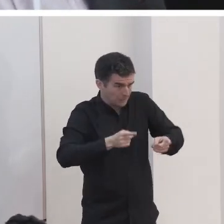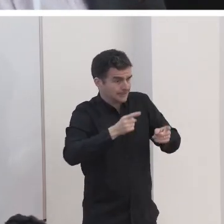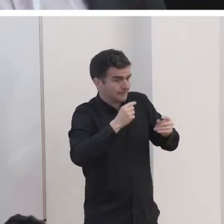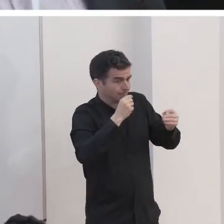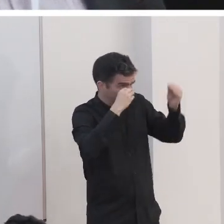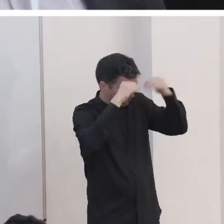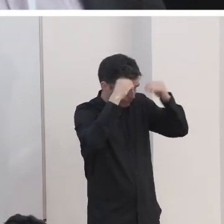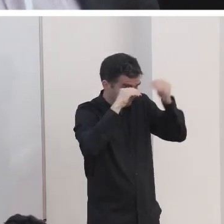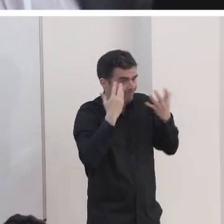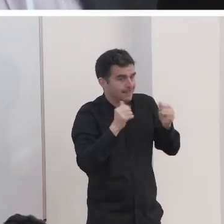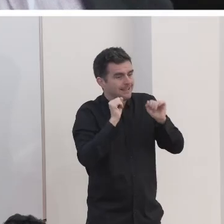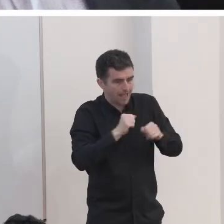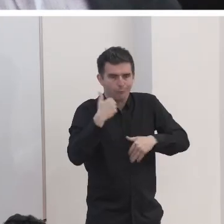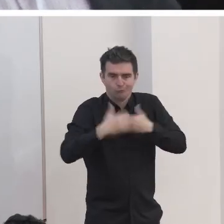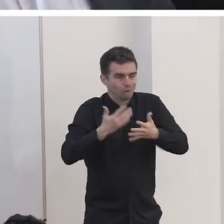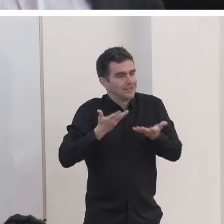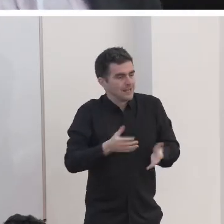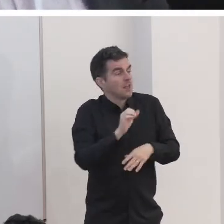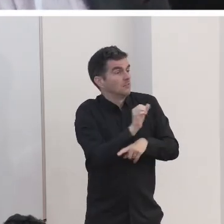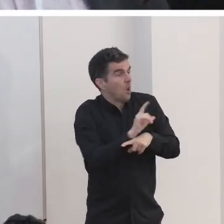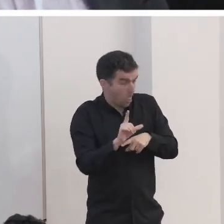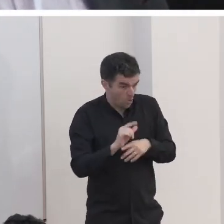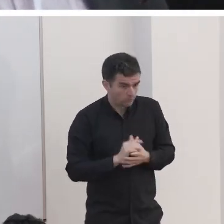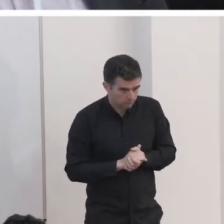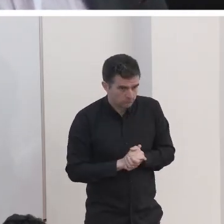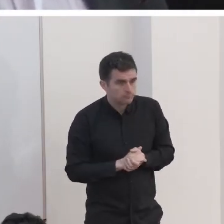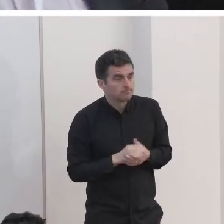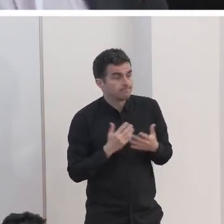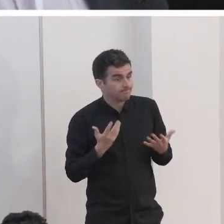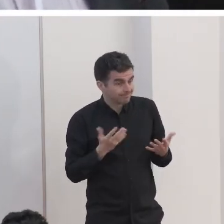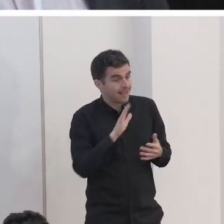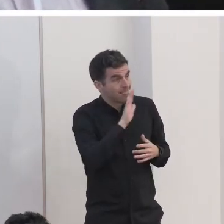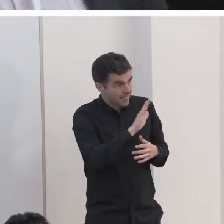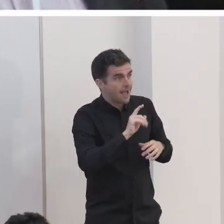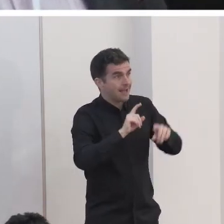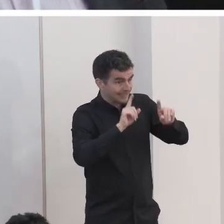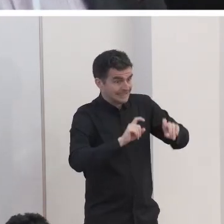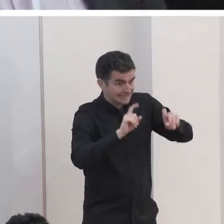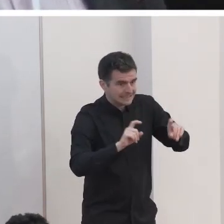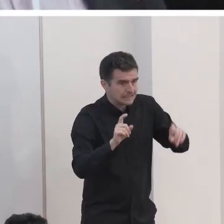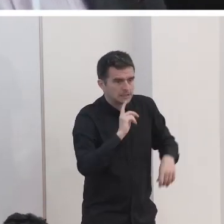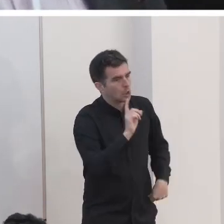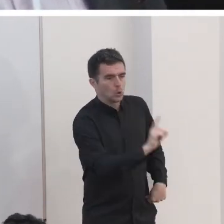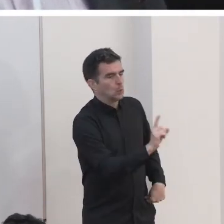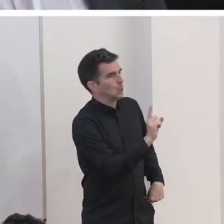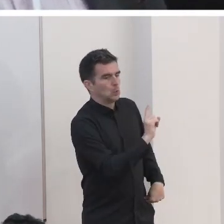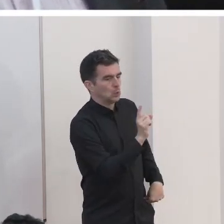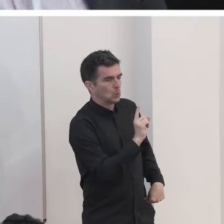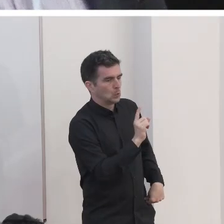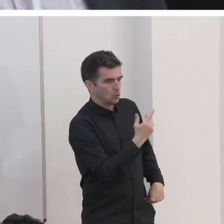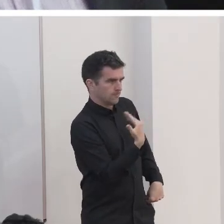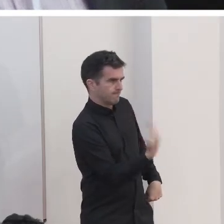institution established, namely the National Commission for Persons with Disability. They went to the Ministry of Higher Education. They went